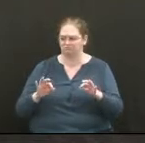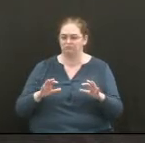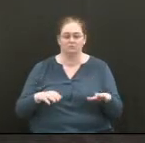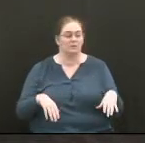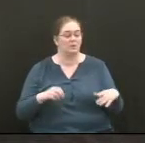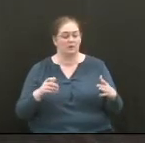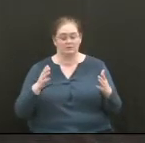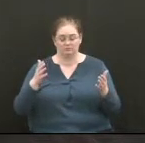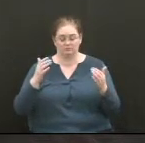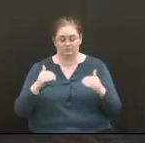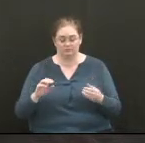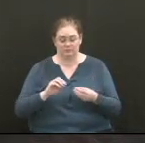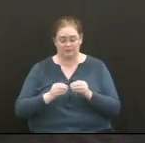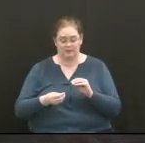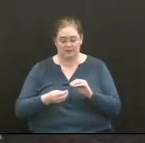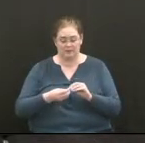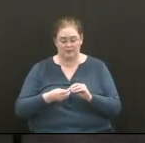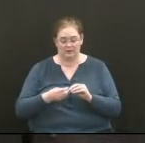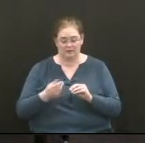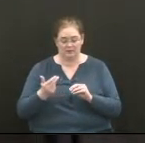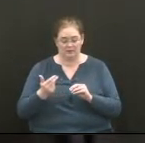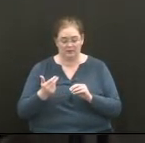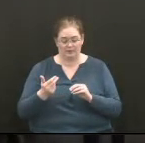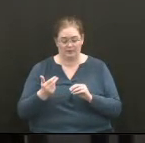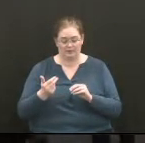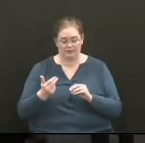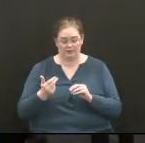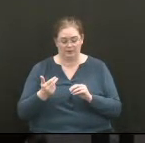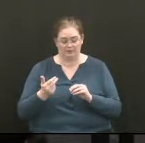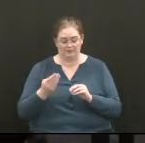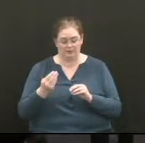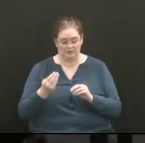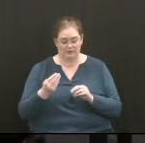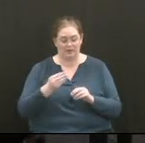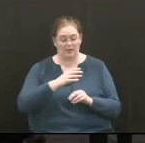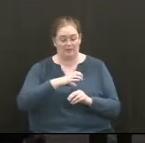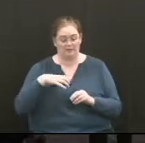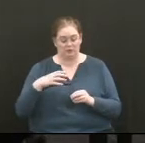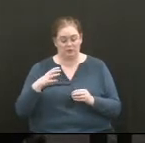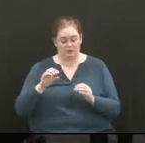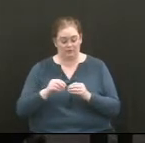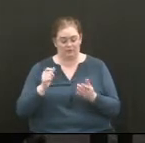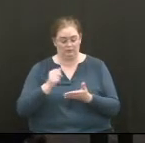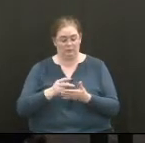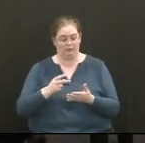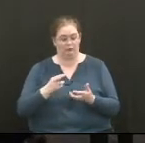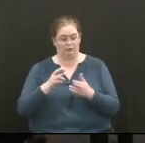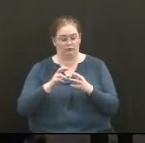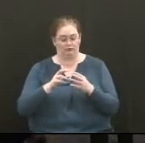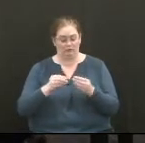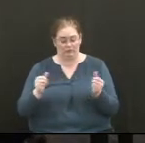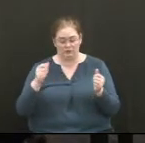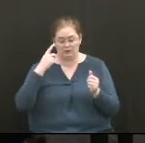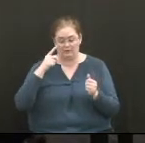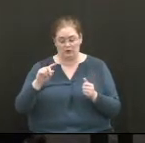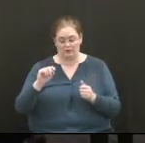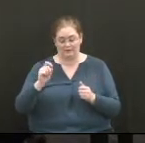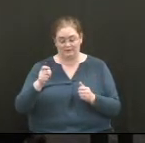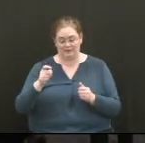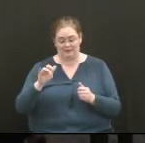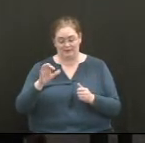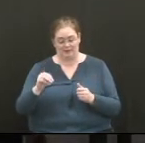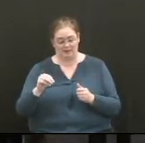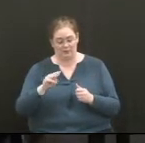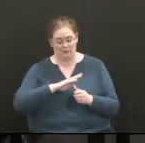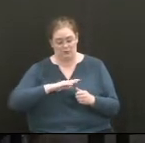Moving on to number 14, the commissioner's office, approving the resolution for the tax claim bureau to be overseen by the Office